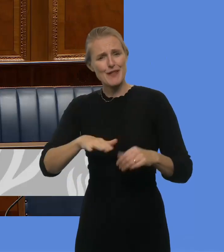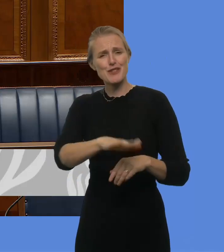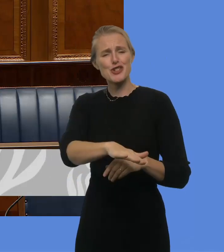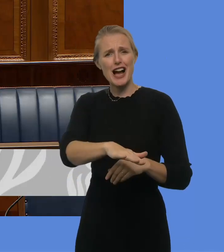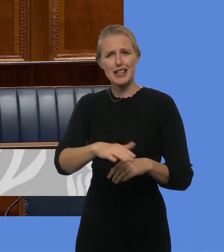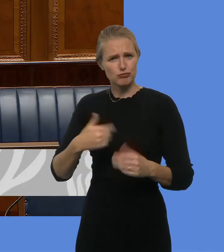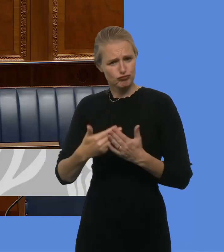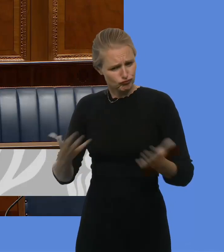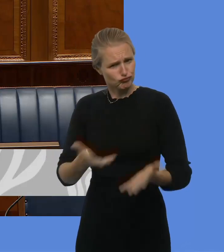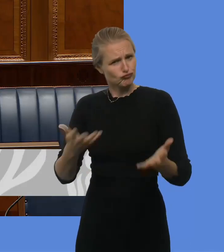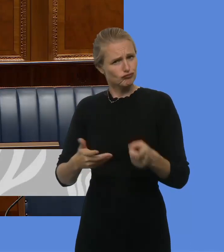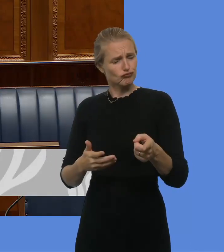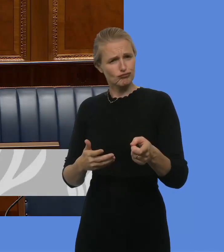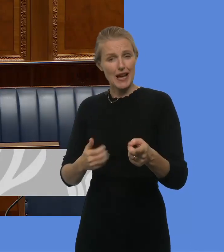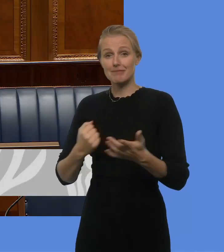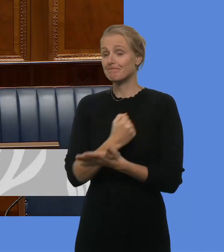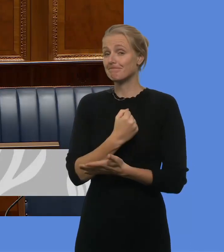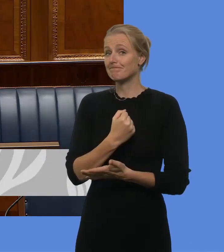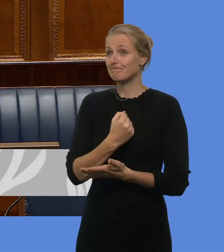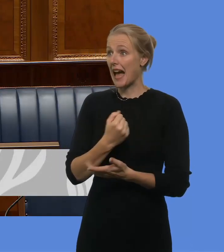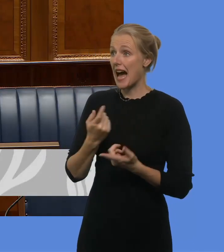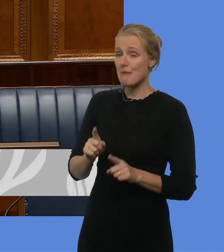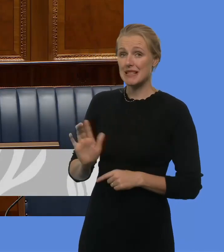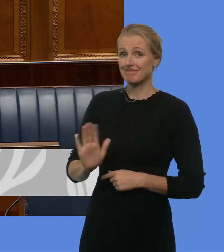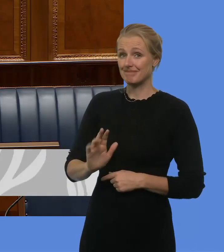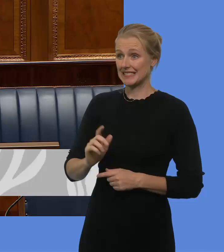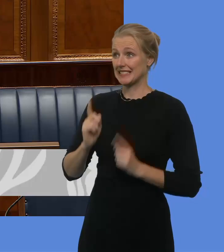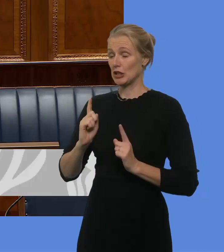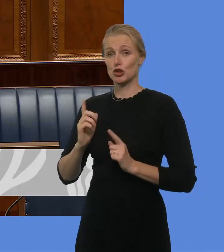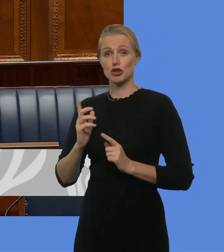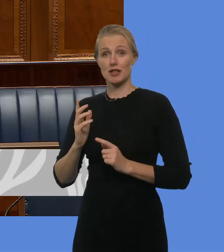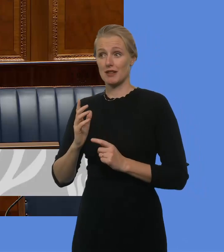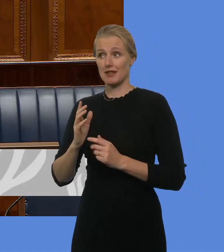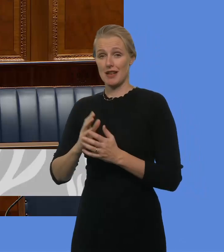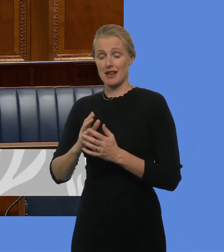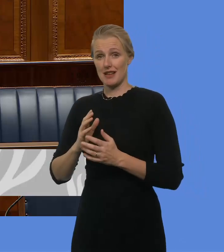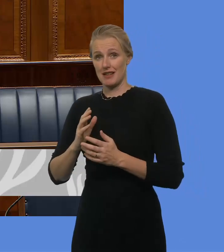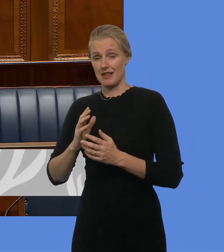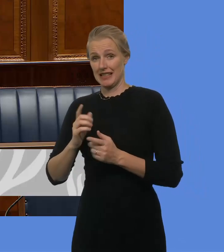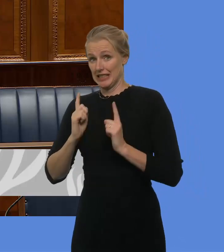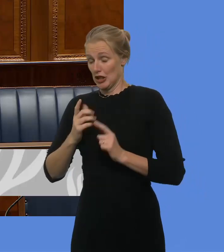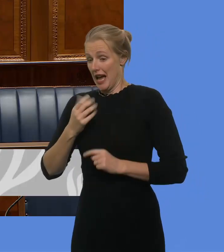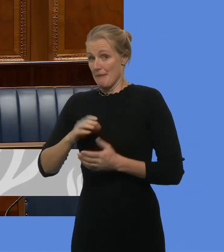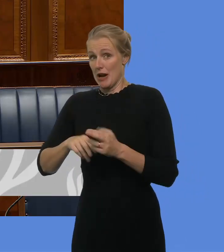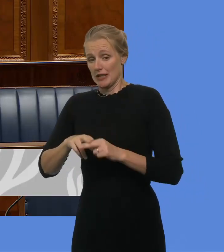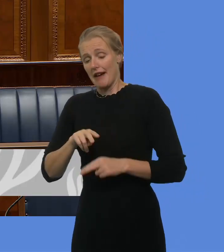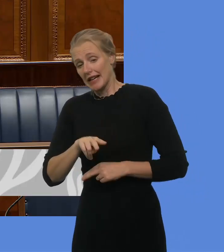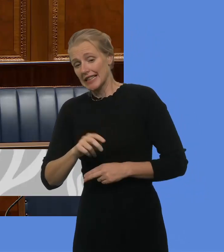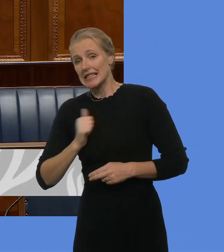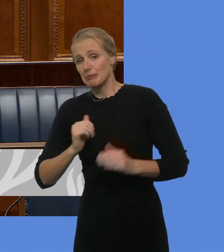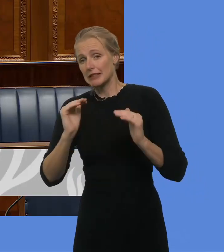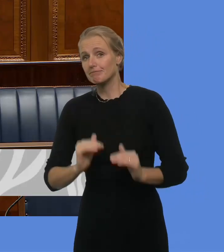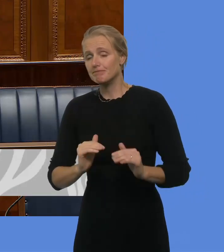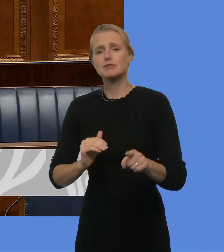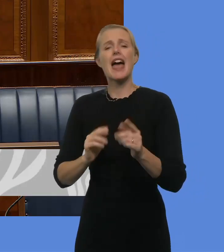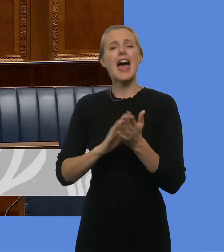children, and this unfortunately is not always the case. Helen Ferguson, who's the head of policy and influencing at the National